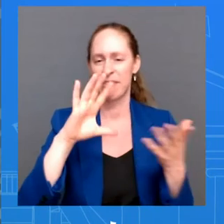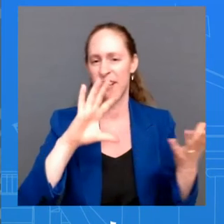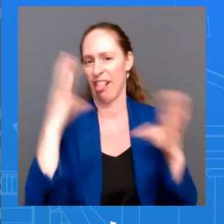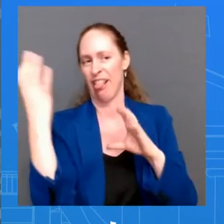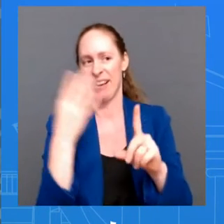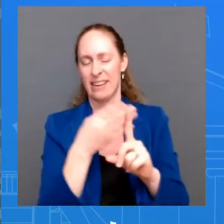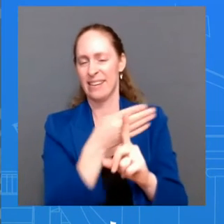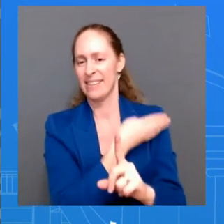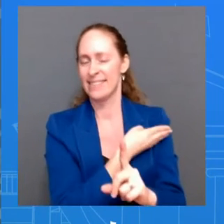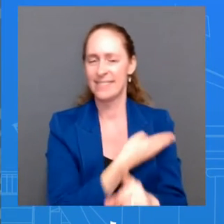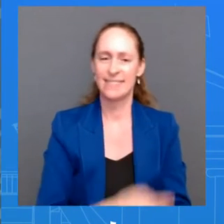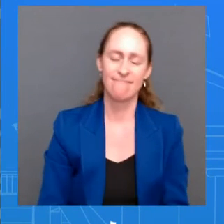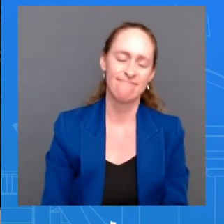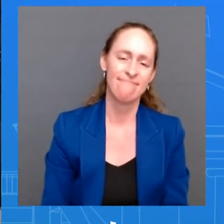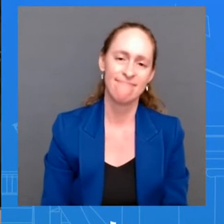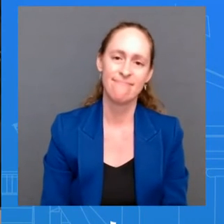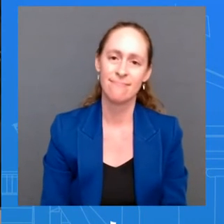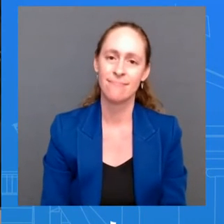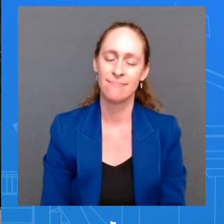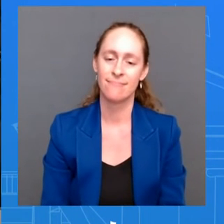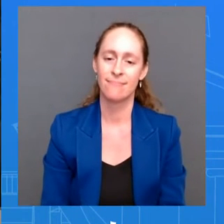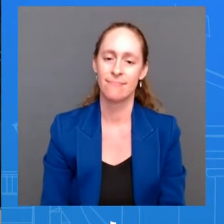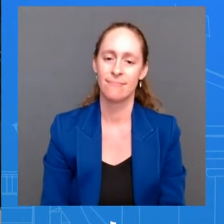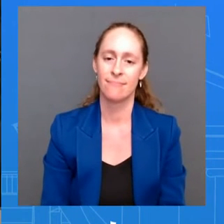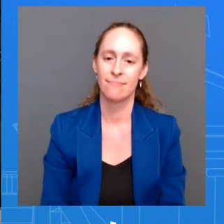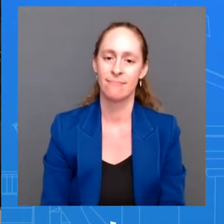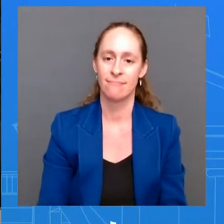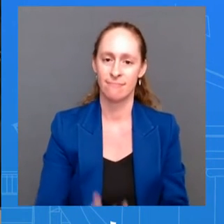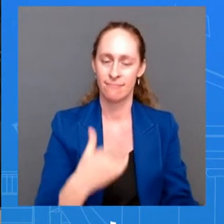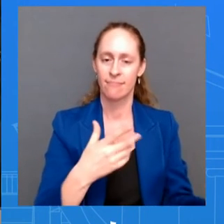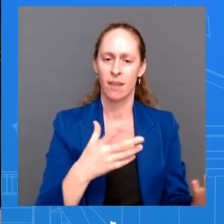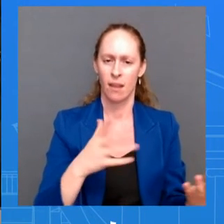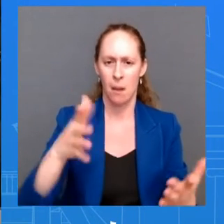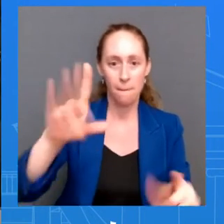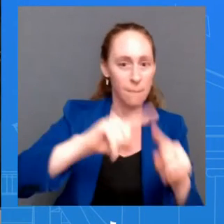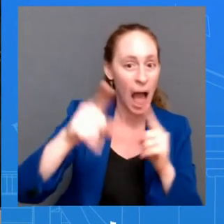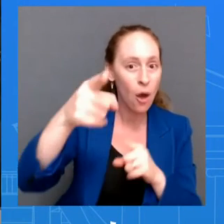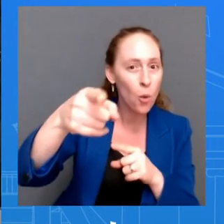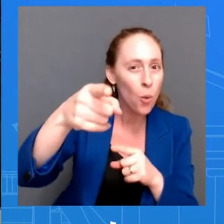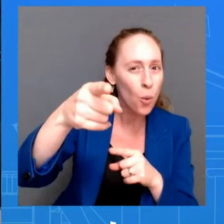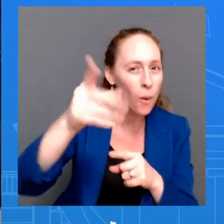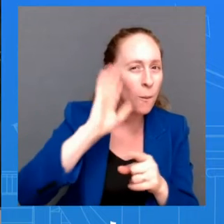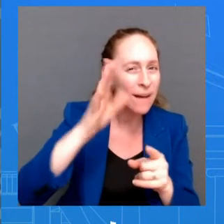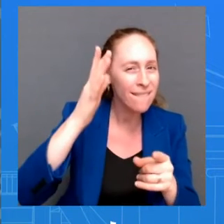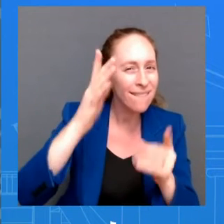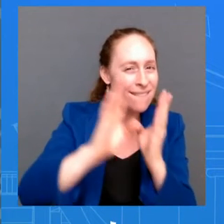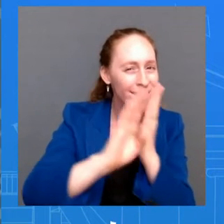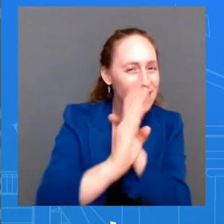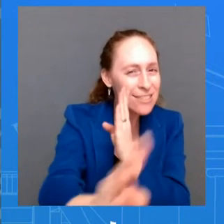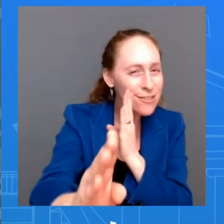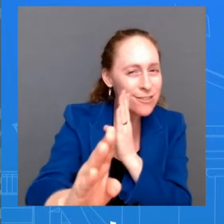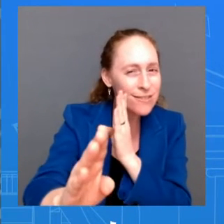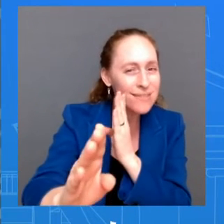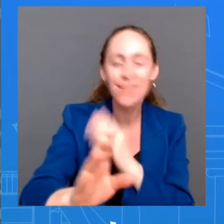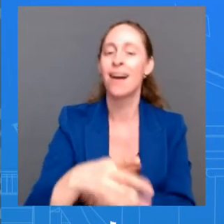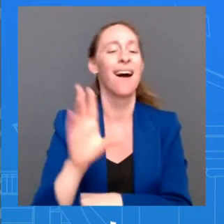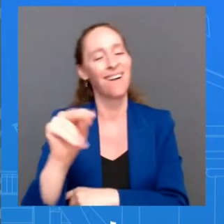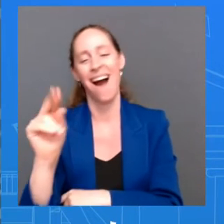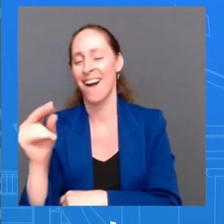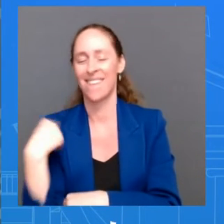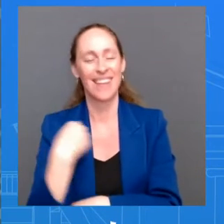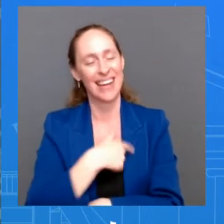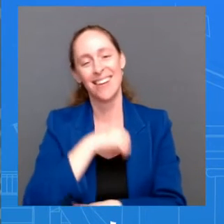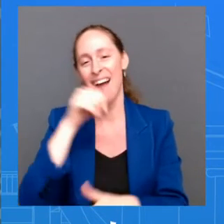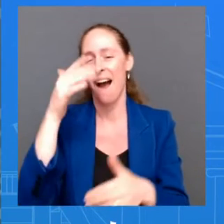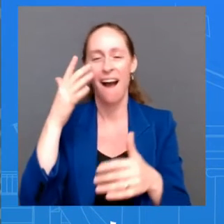up. By finishing the wall, is this? We are not finishing the wall. By filling in,